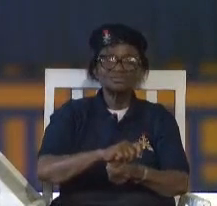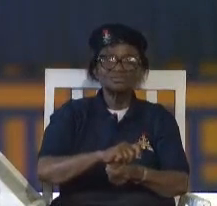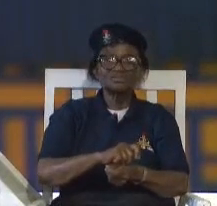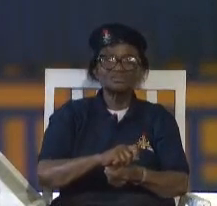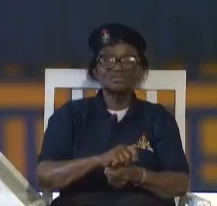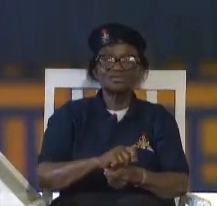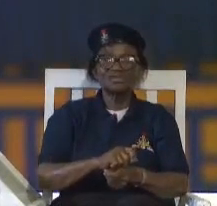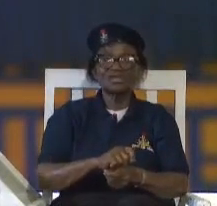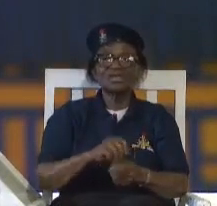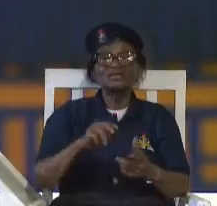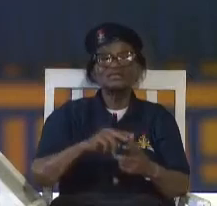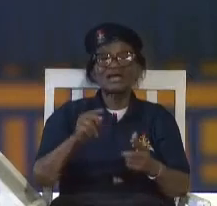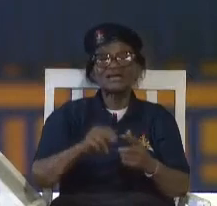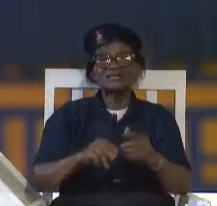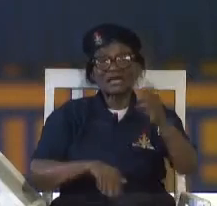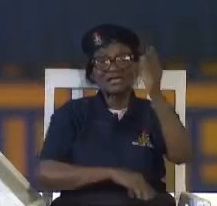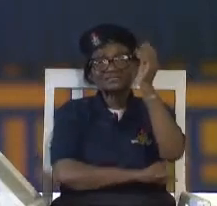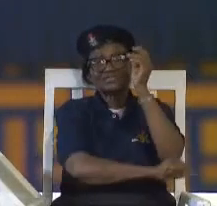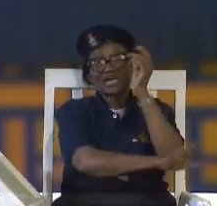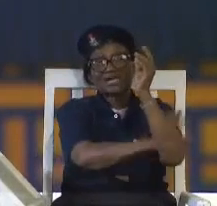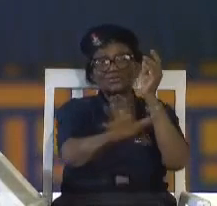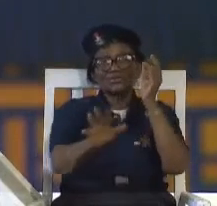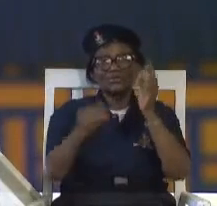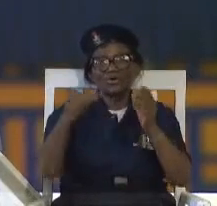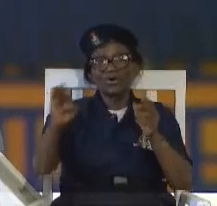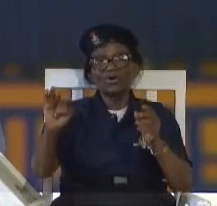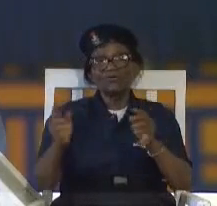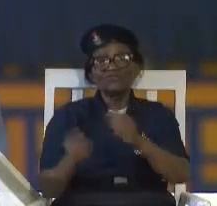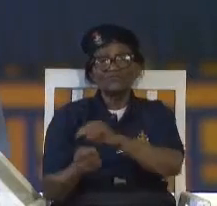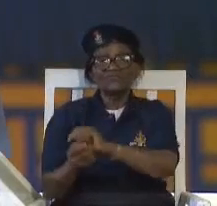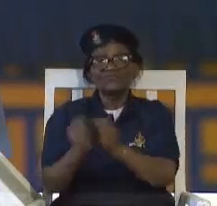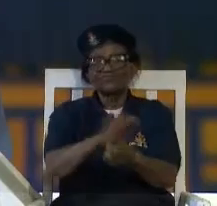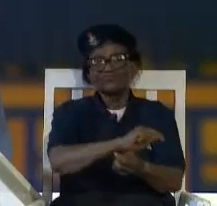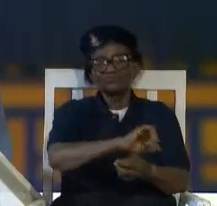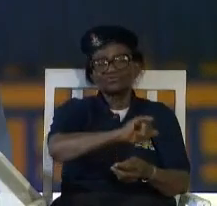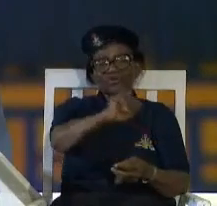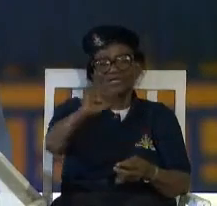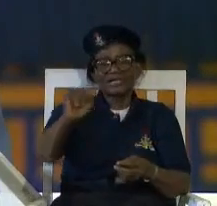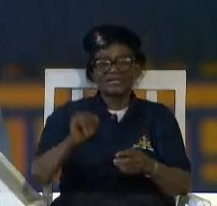neither shadow of turning.